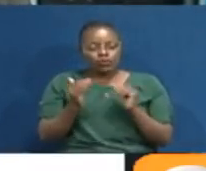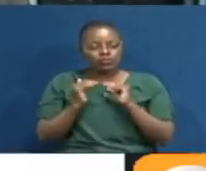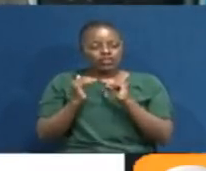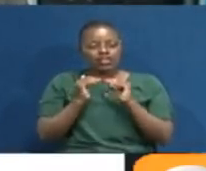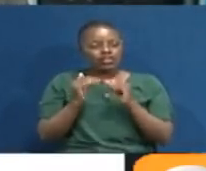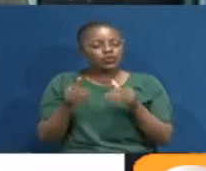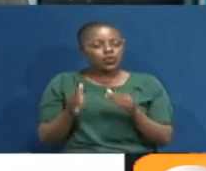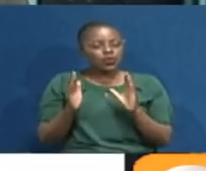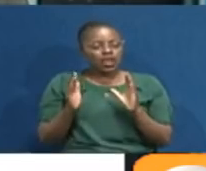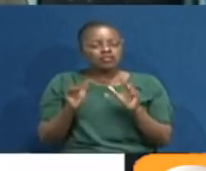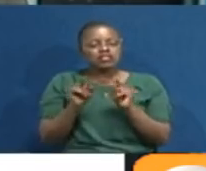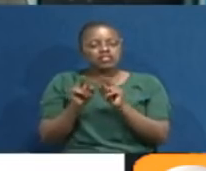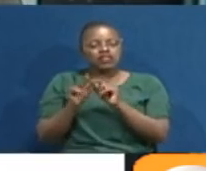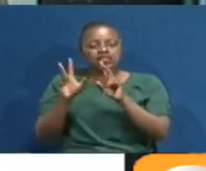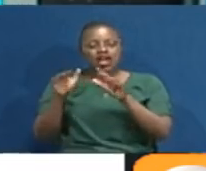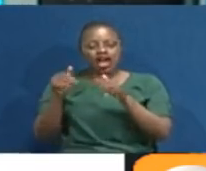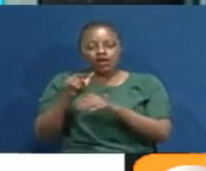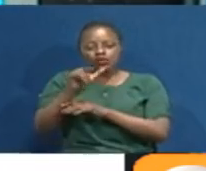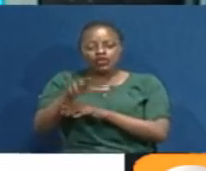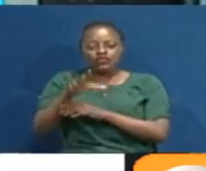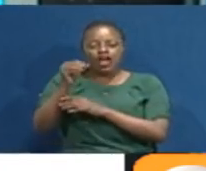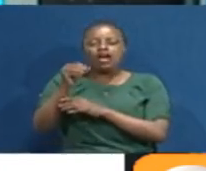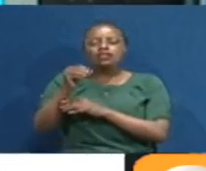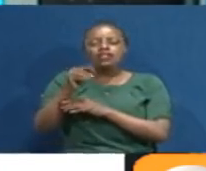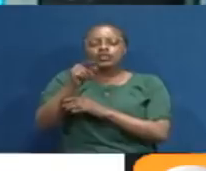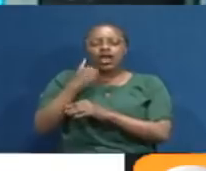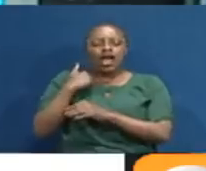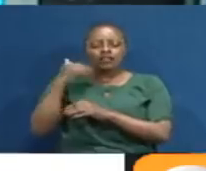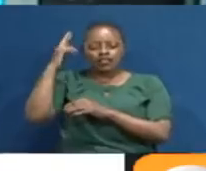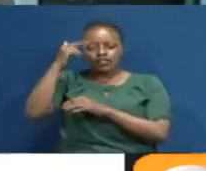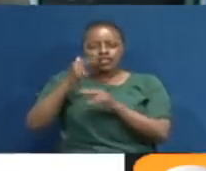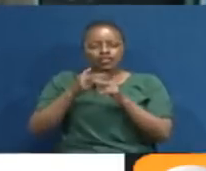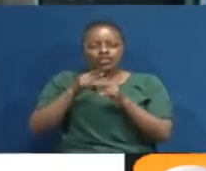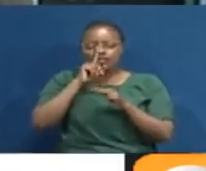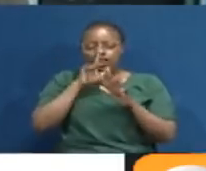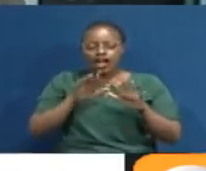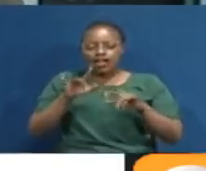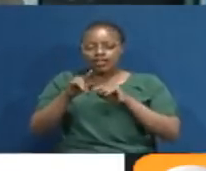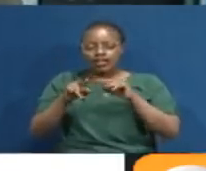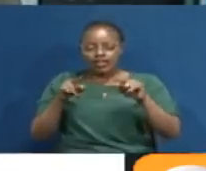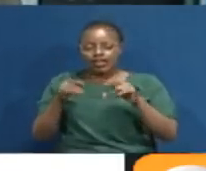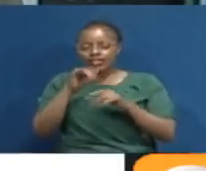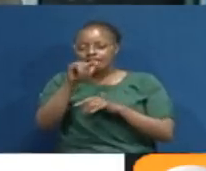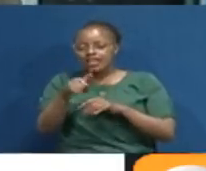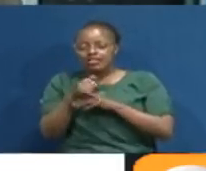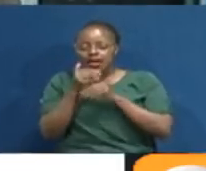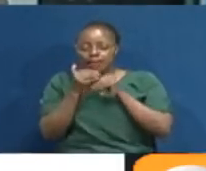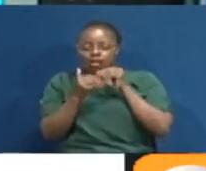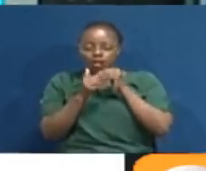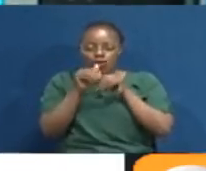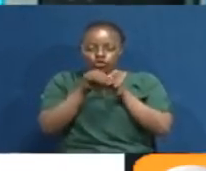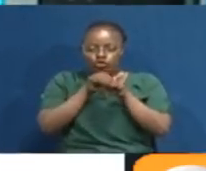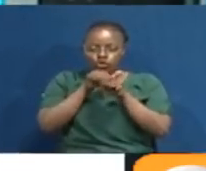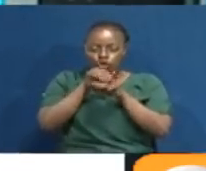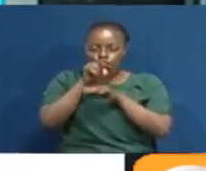way. In terms of how do you find out you've got it, the reason why it's called a silent killer is because it just builds up slowly. You